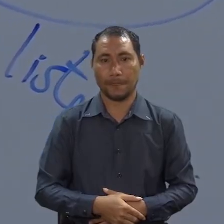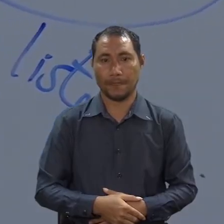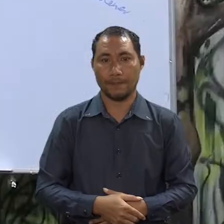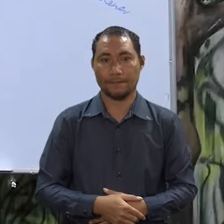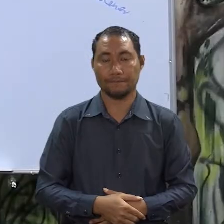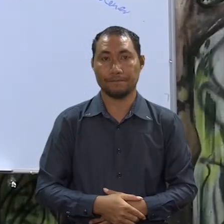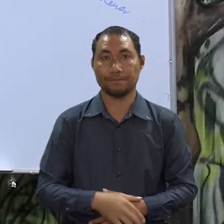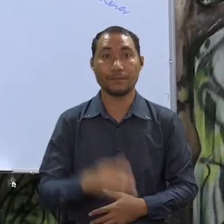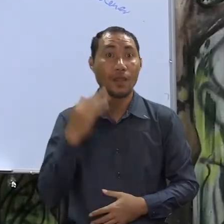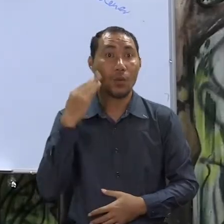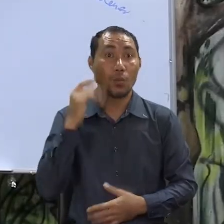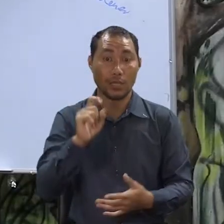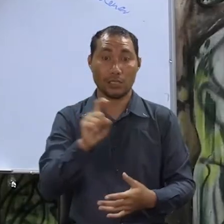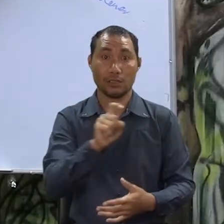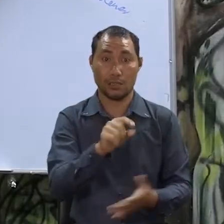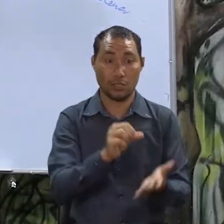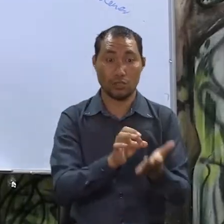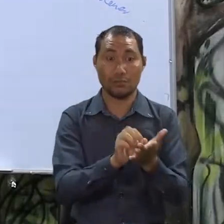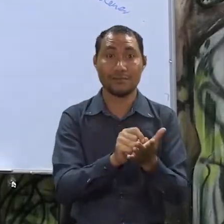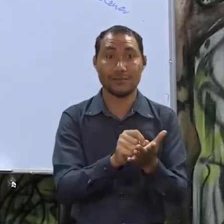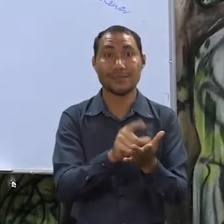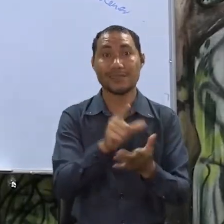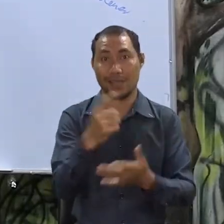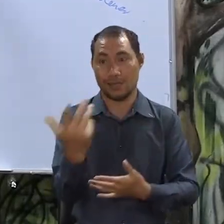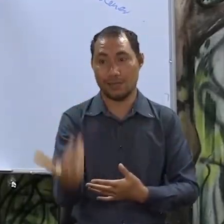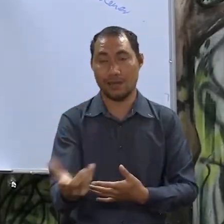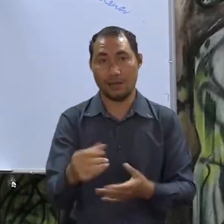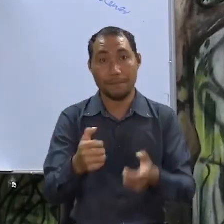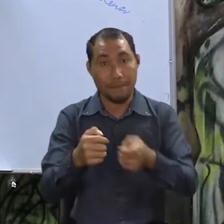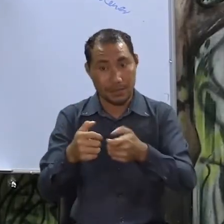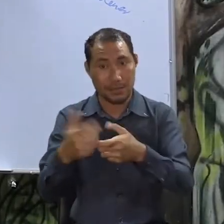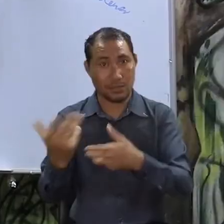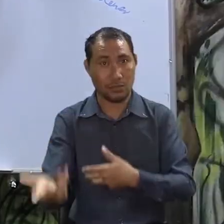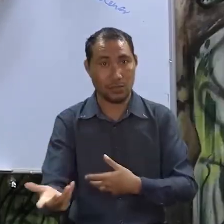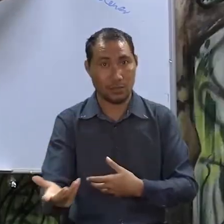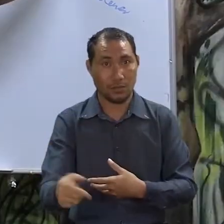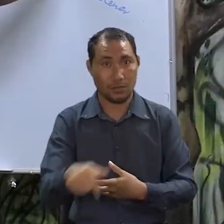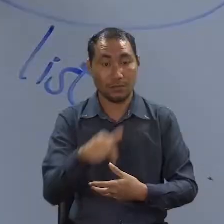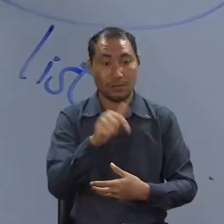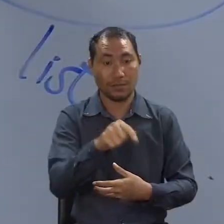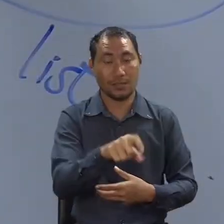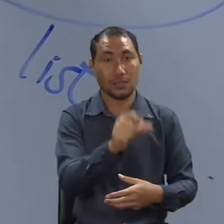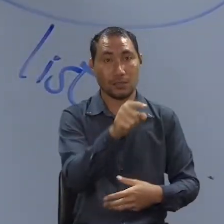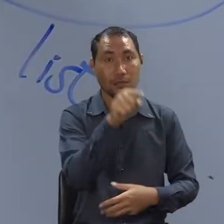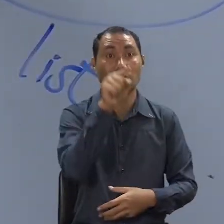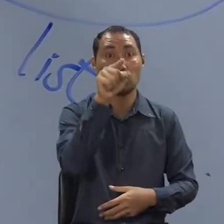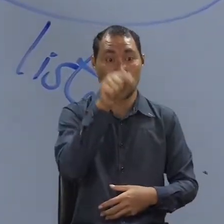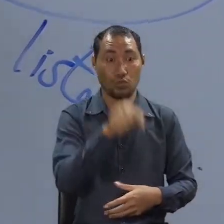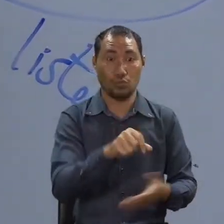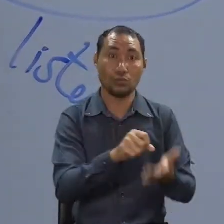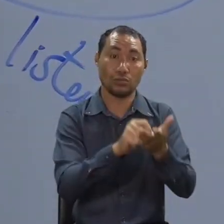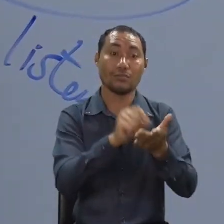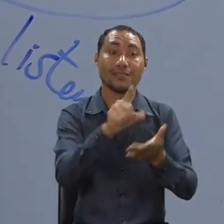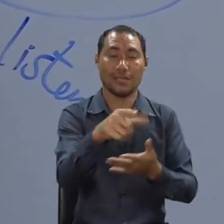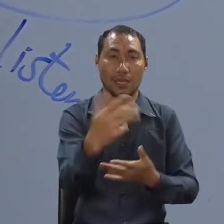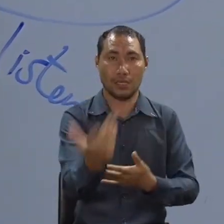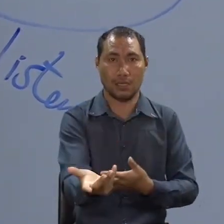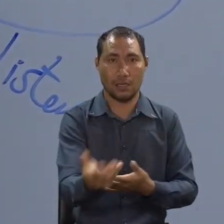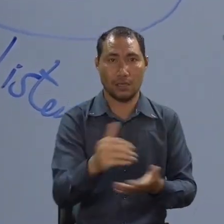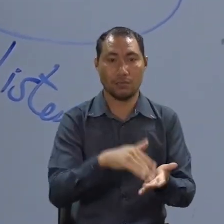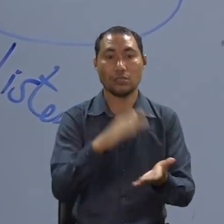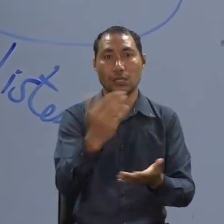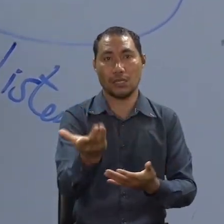When do you send a message? So this is you sending a message.